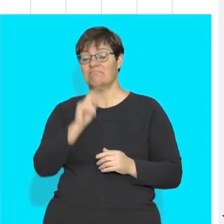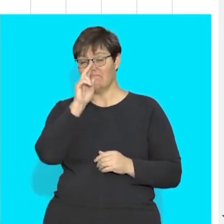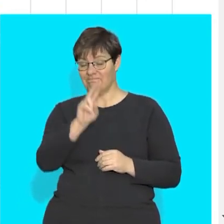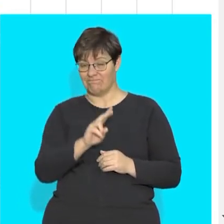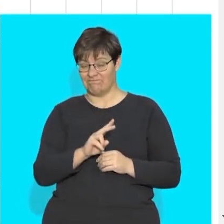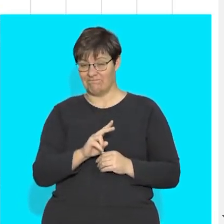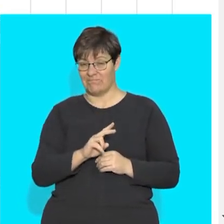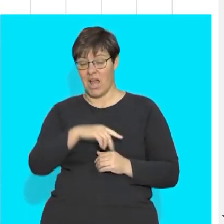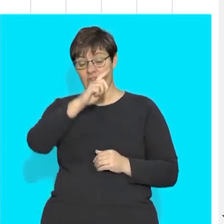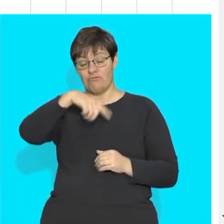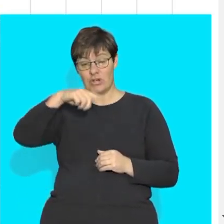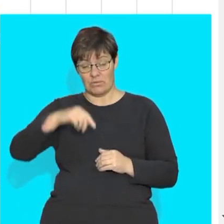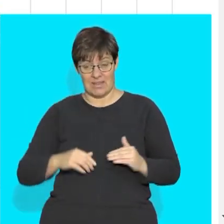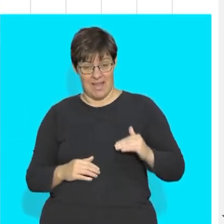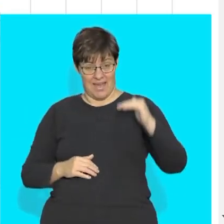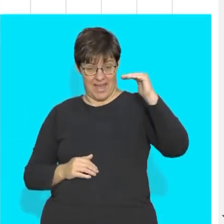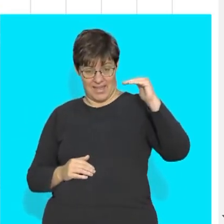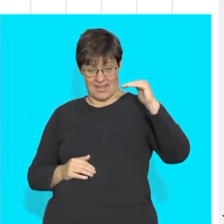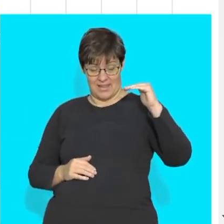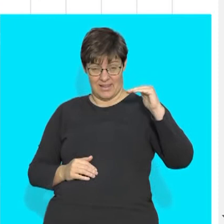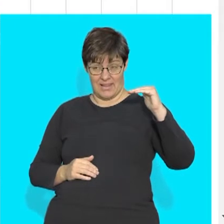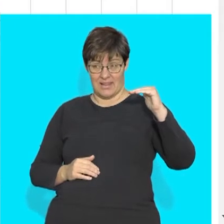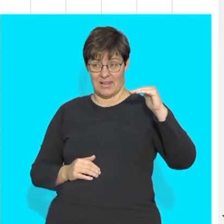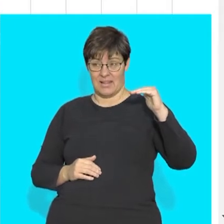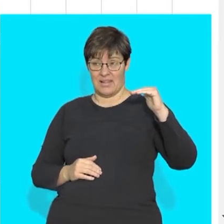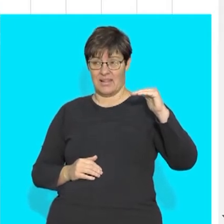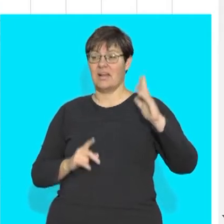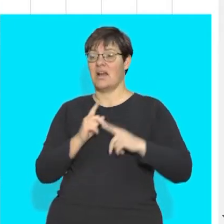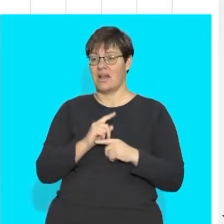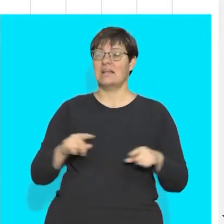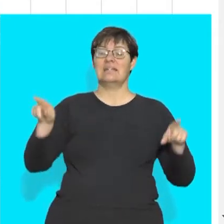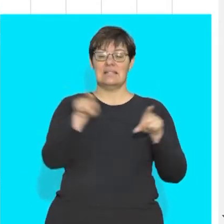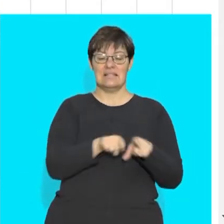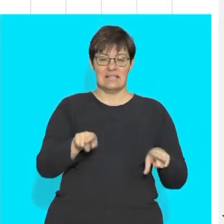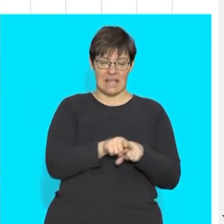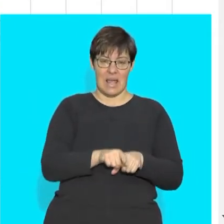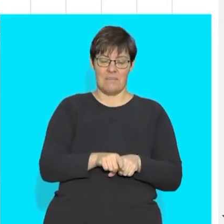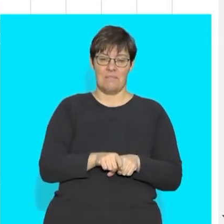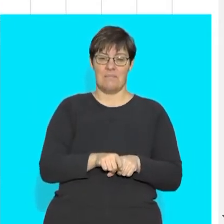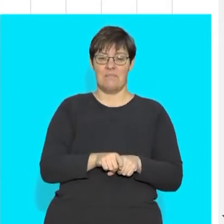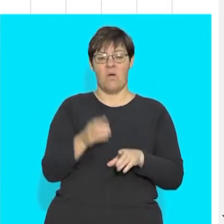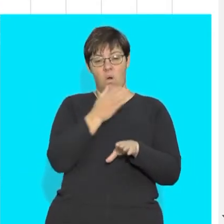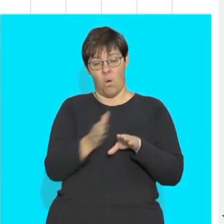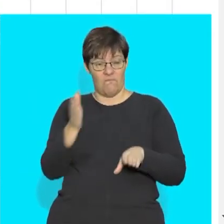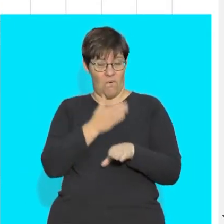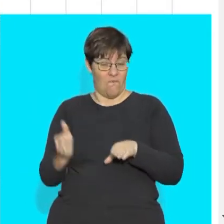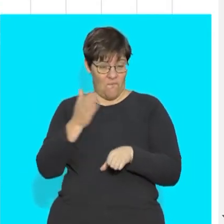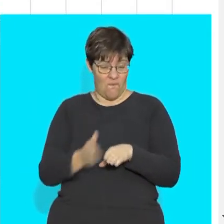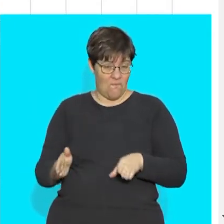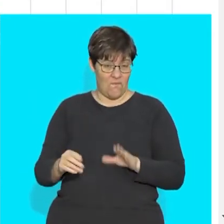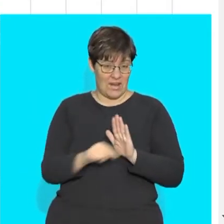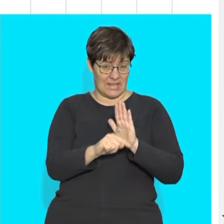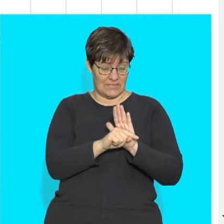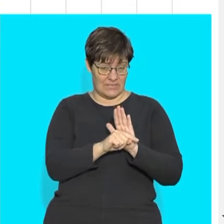Now you can see just by increasing the frequency, I've got the same number of electrons coming off as I had just